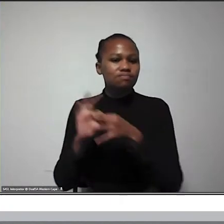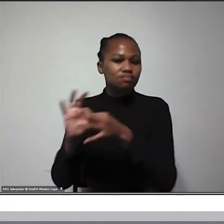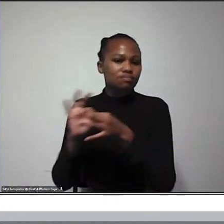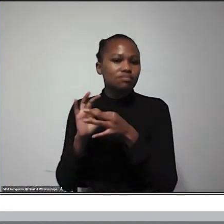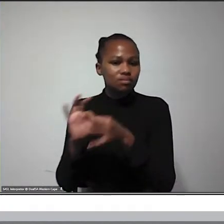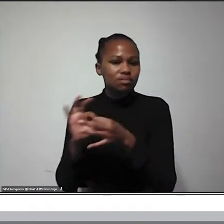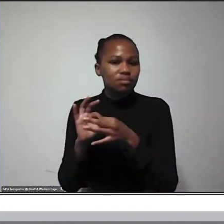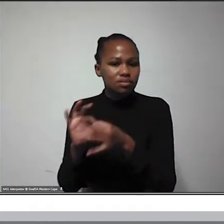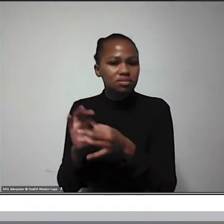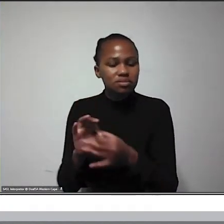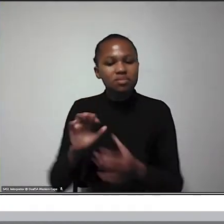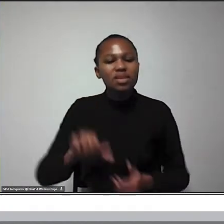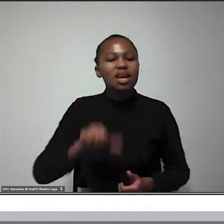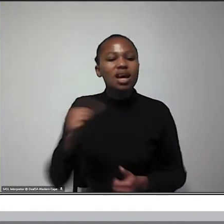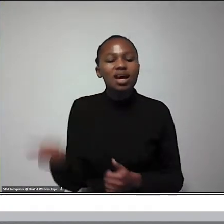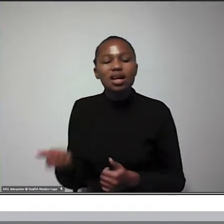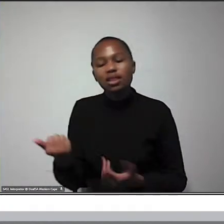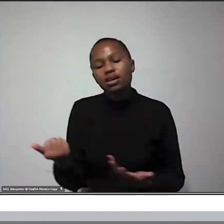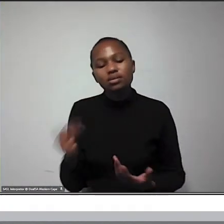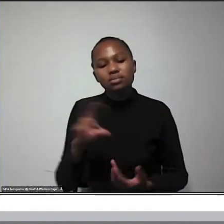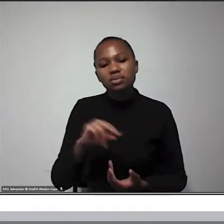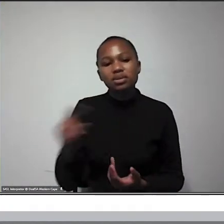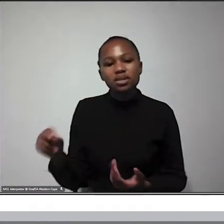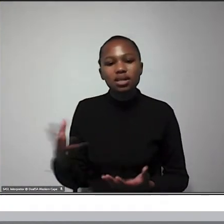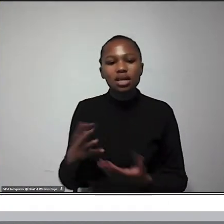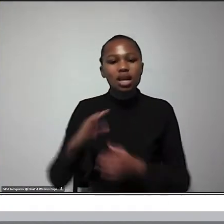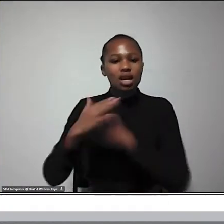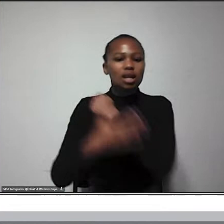than country to country.